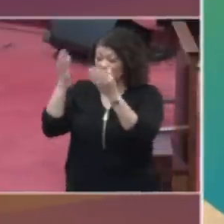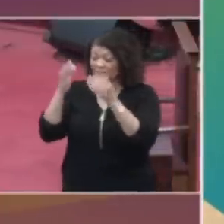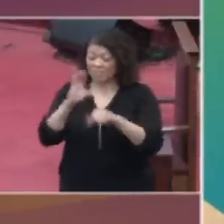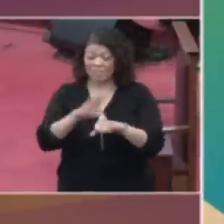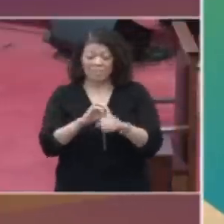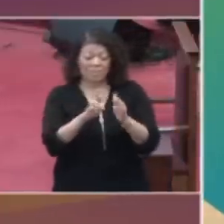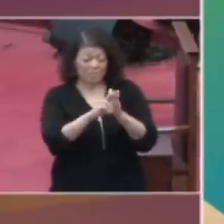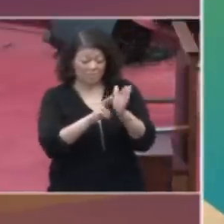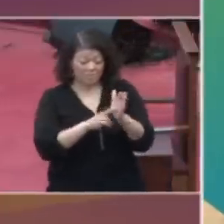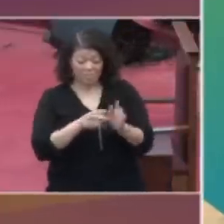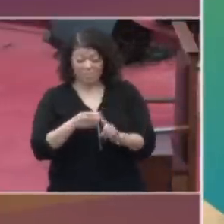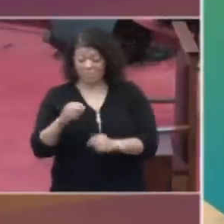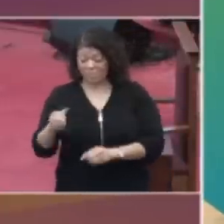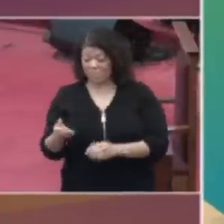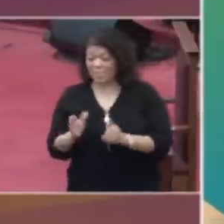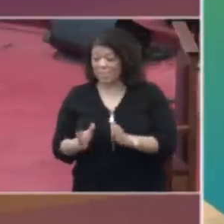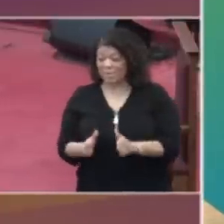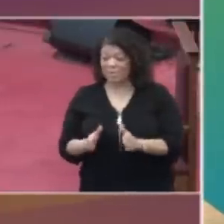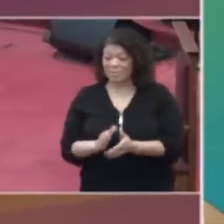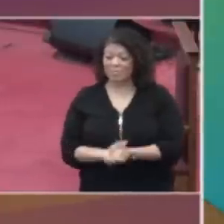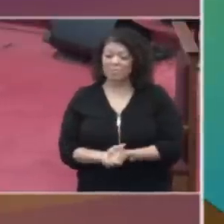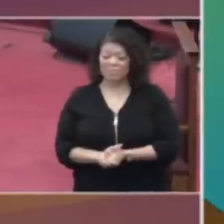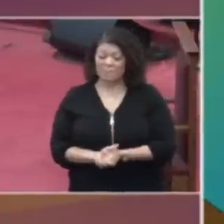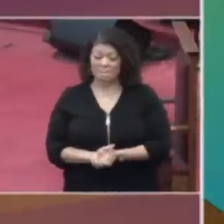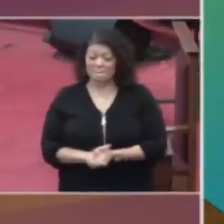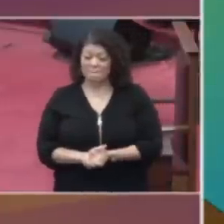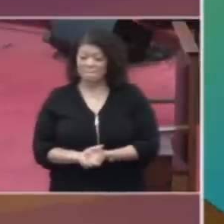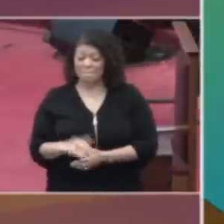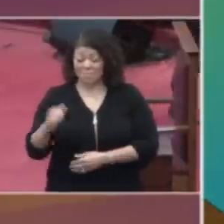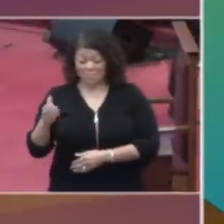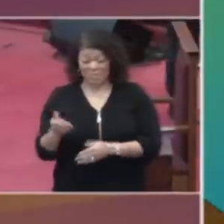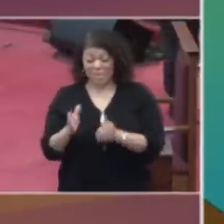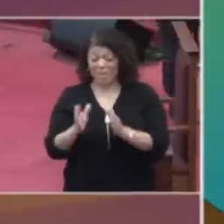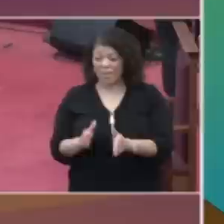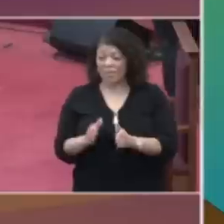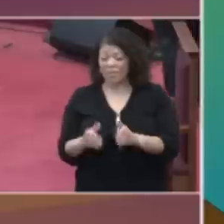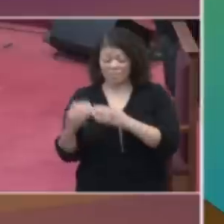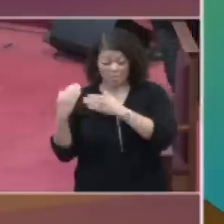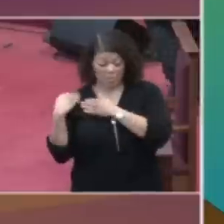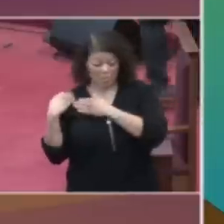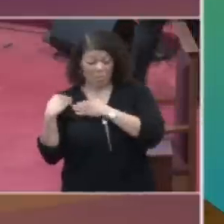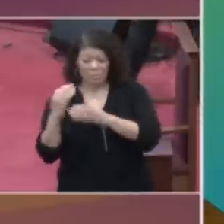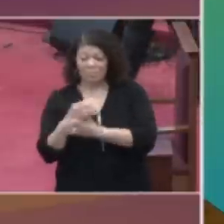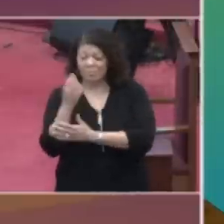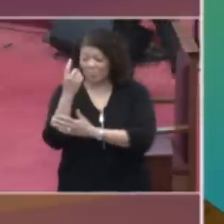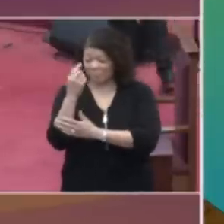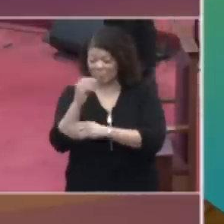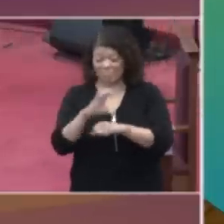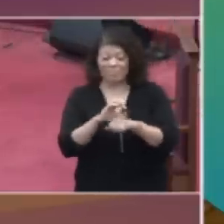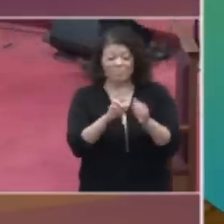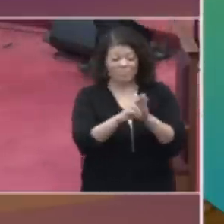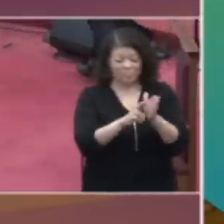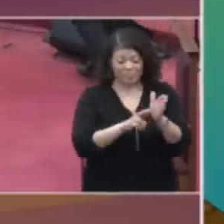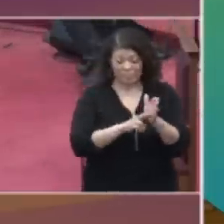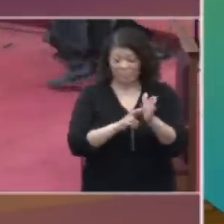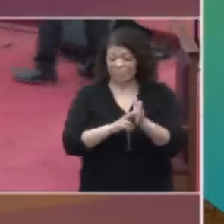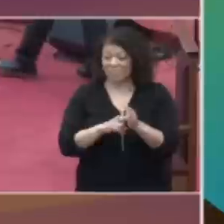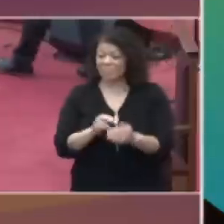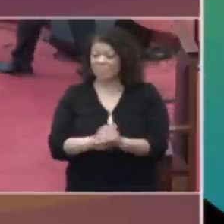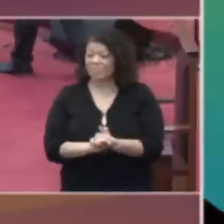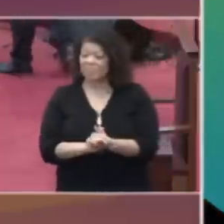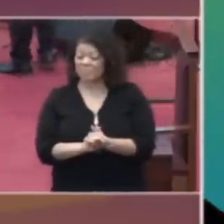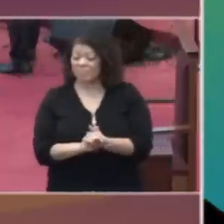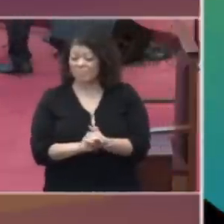the instruction and direction of the ushers at all times. The ushers are charged with understanding and enforcing